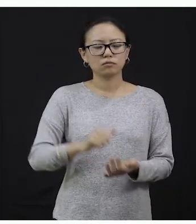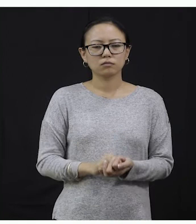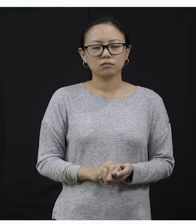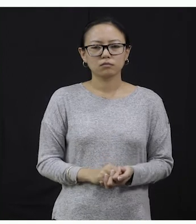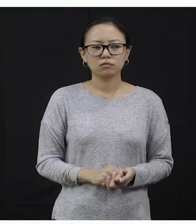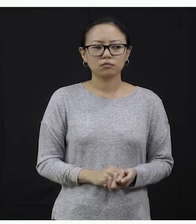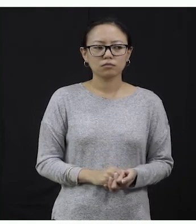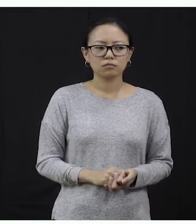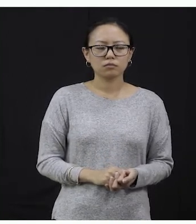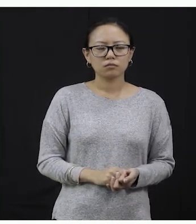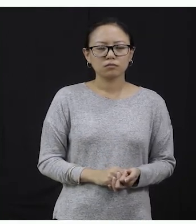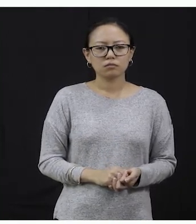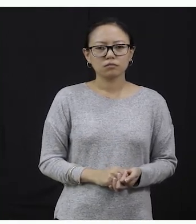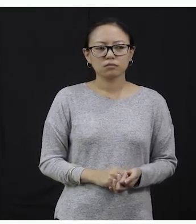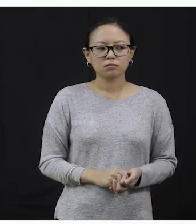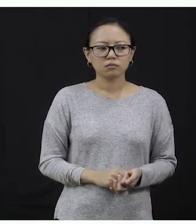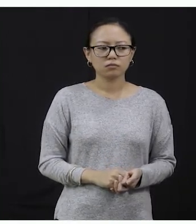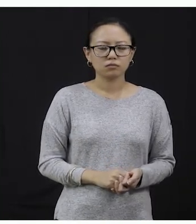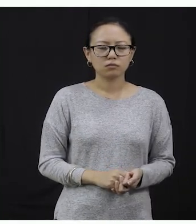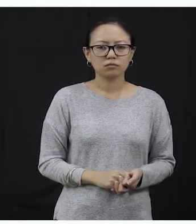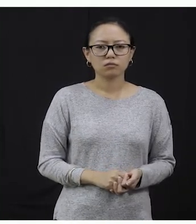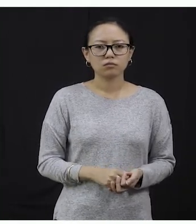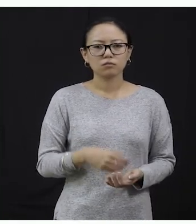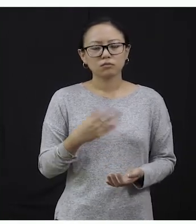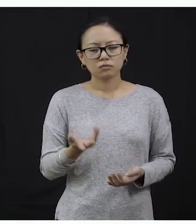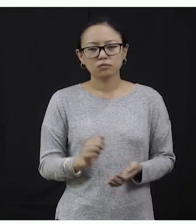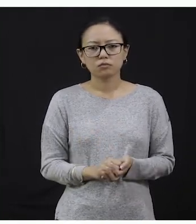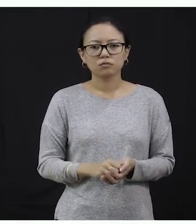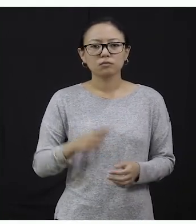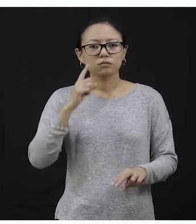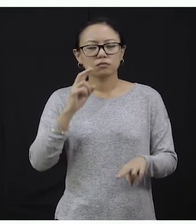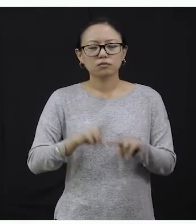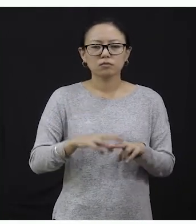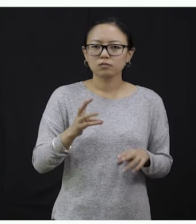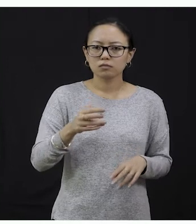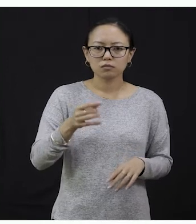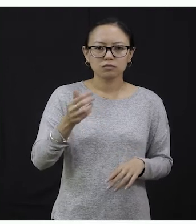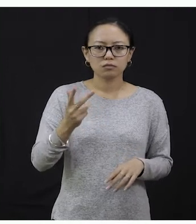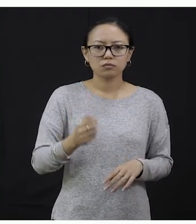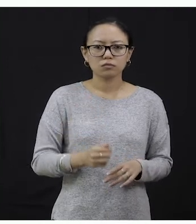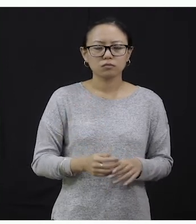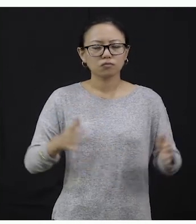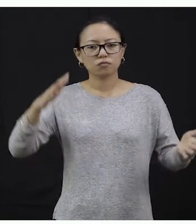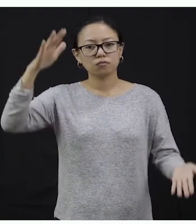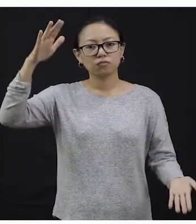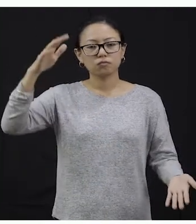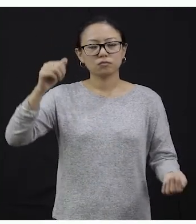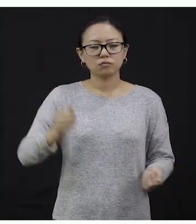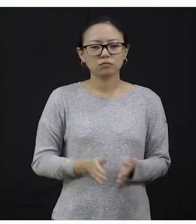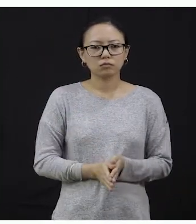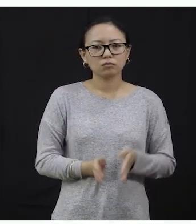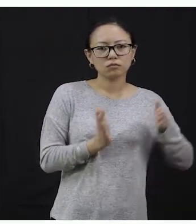the numbers goes towards the left. The number goes towards the left. So 0 written on the ones